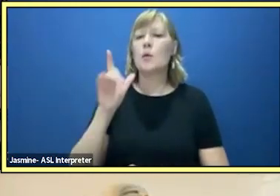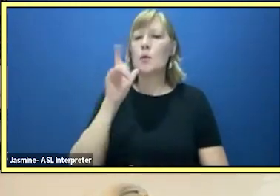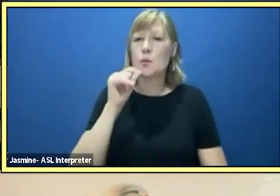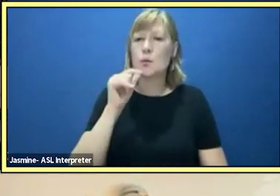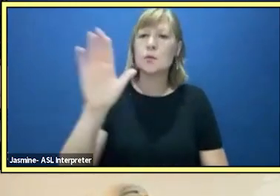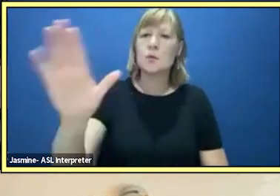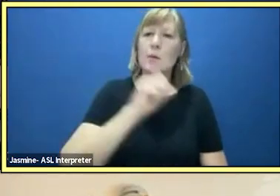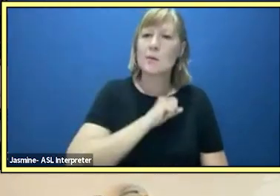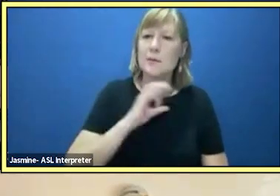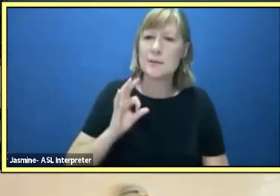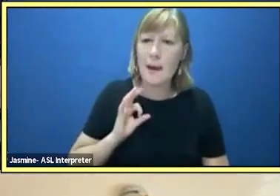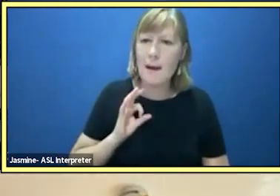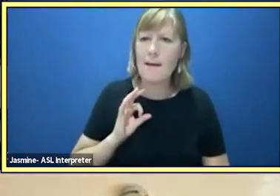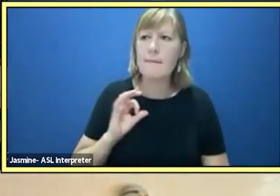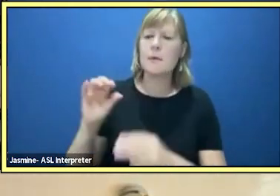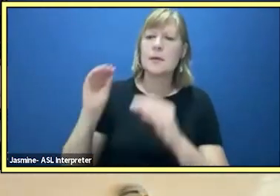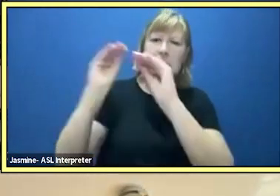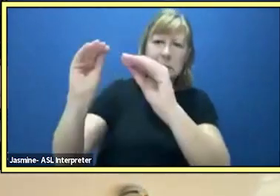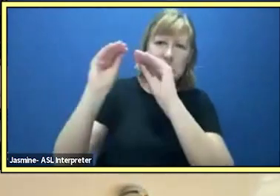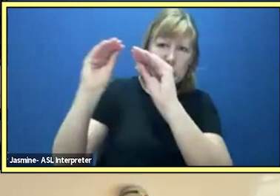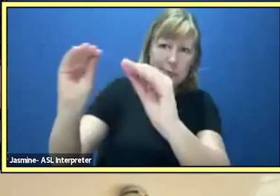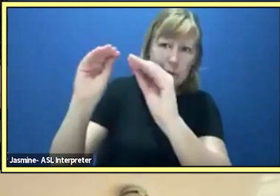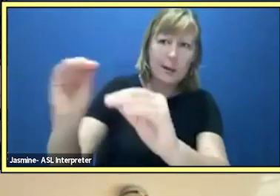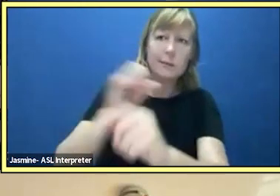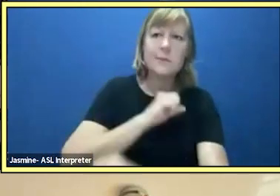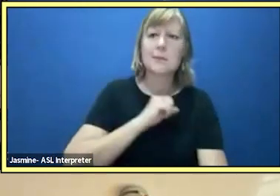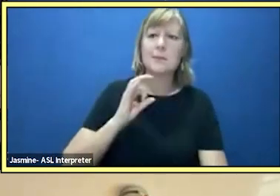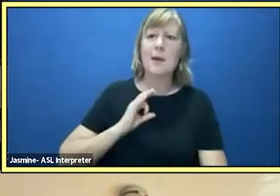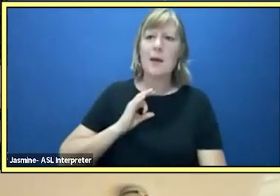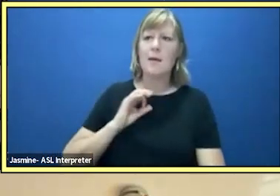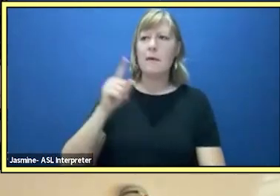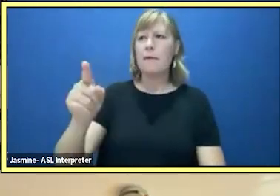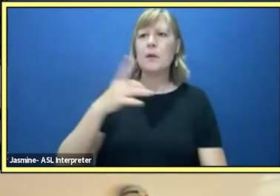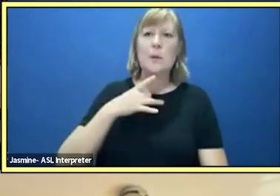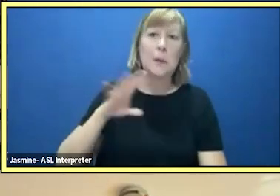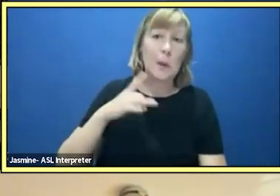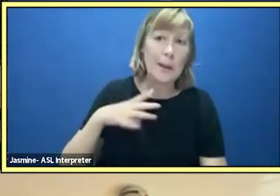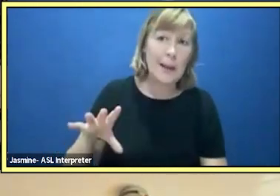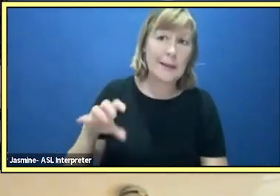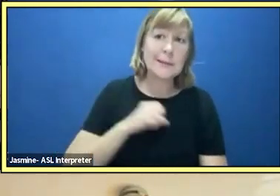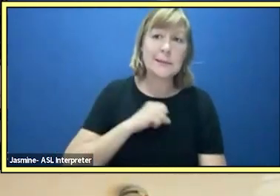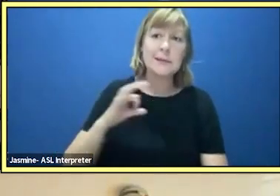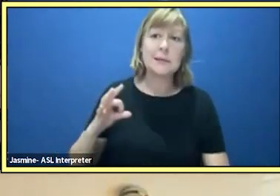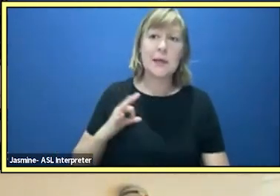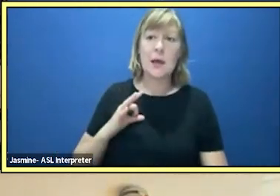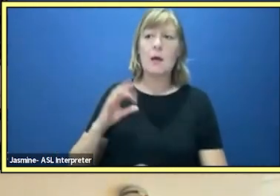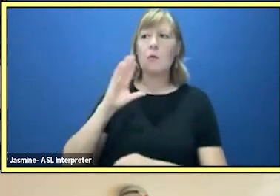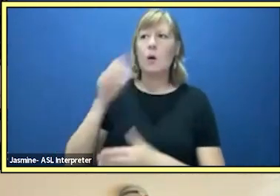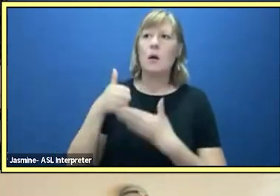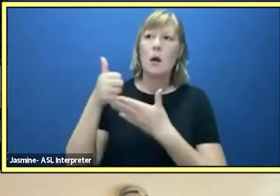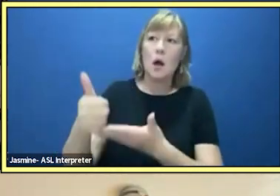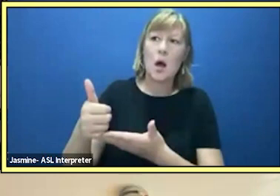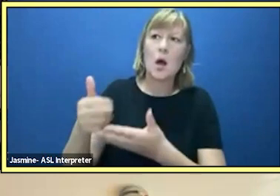staff, address any concerns you might have with that staff. So they're really sort of boots on the ground with you to help you if you